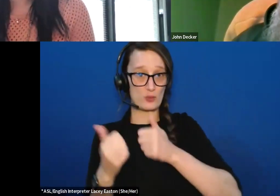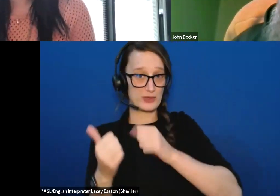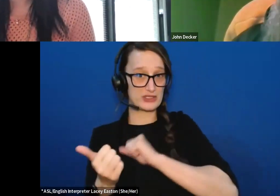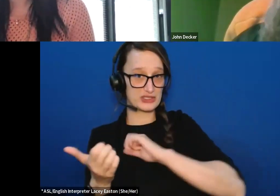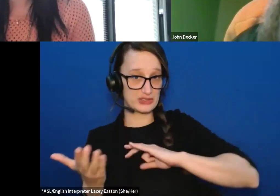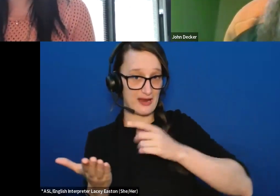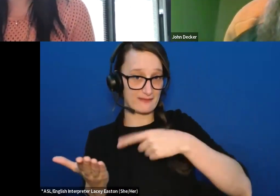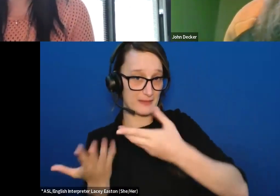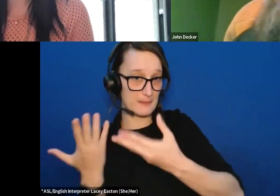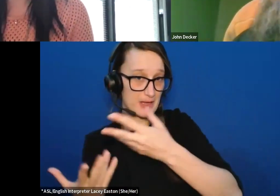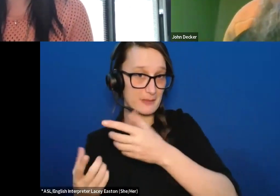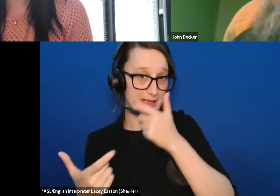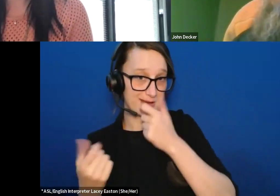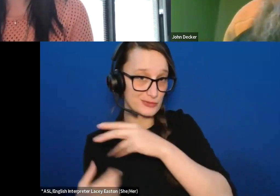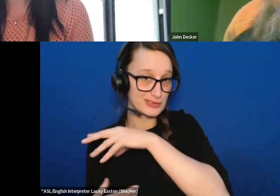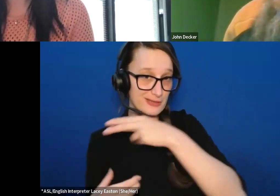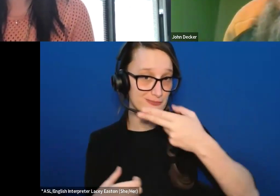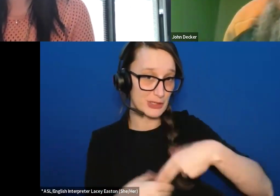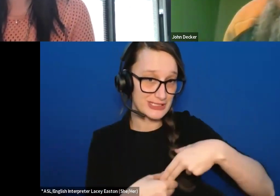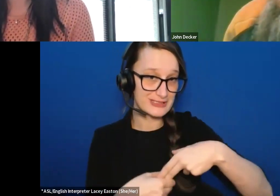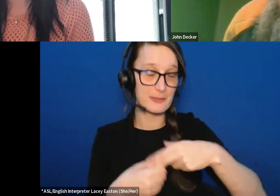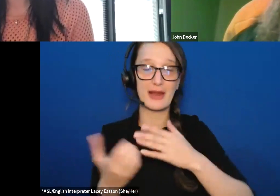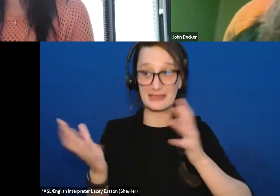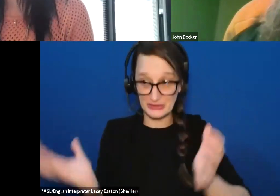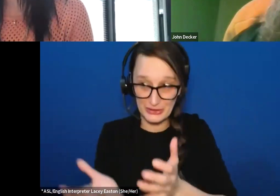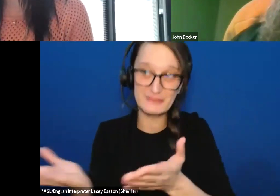interested in participating in this, and please encourage them to do so.